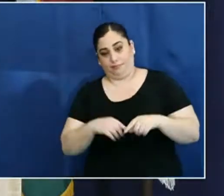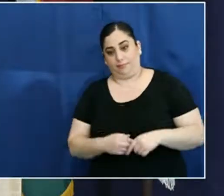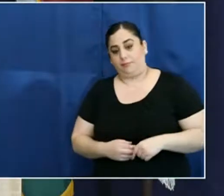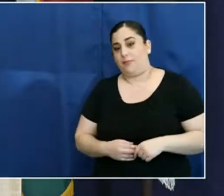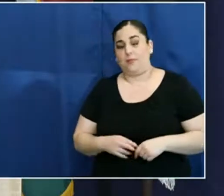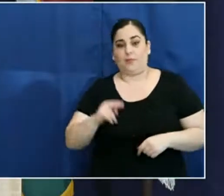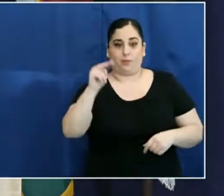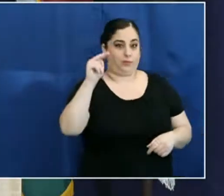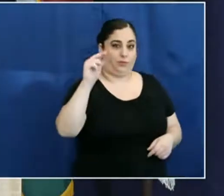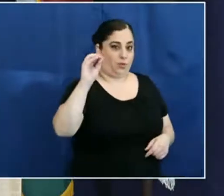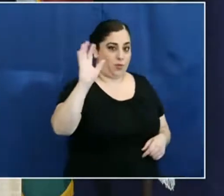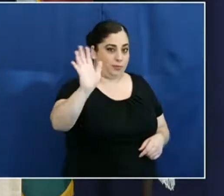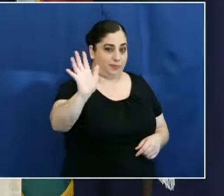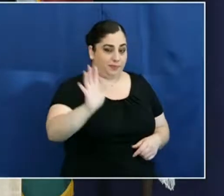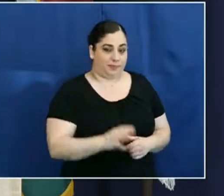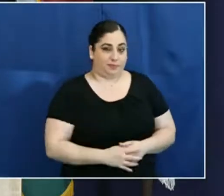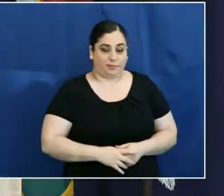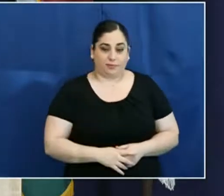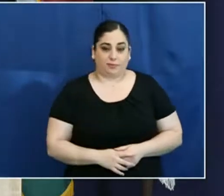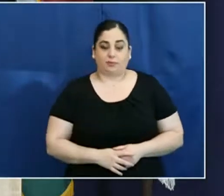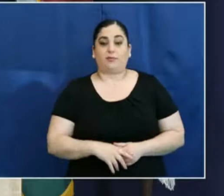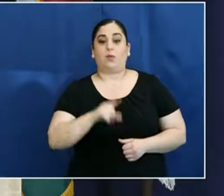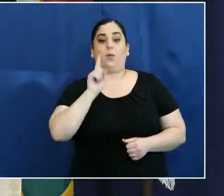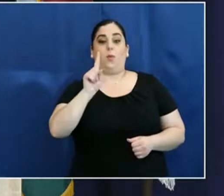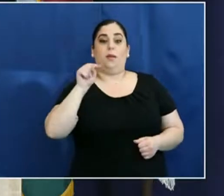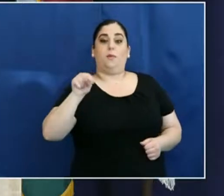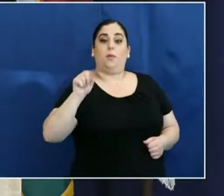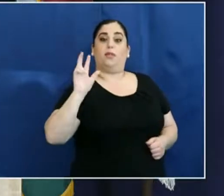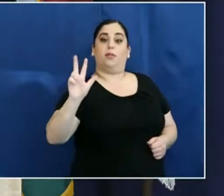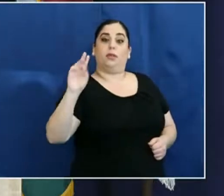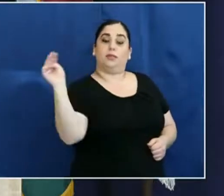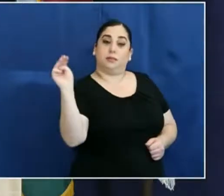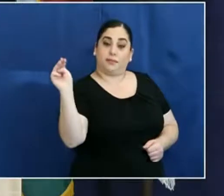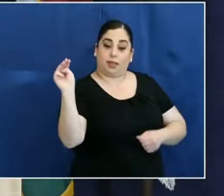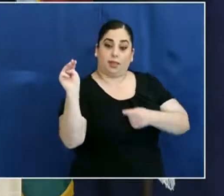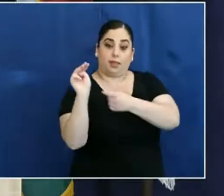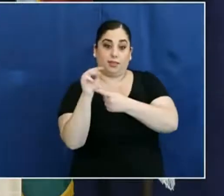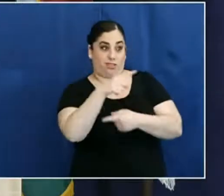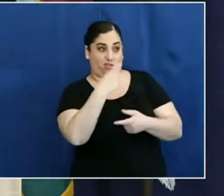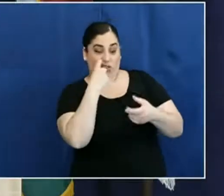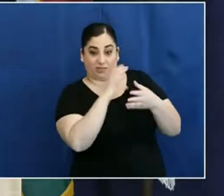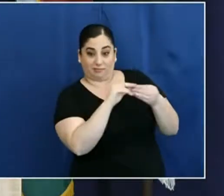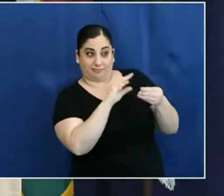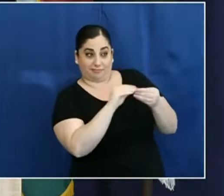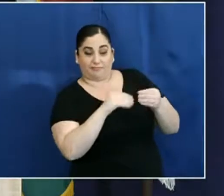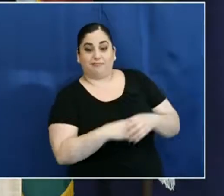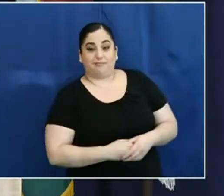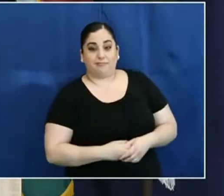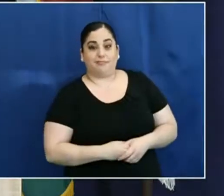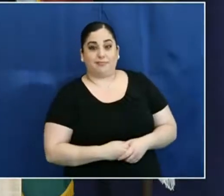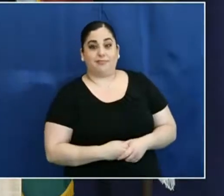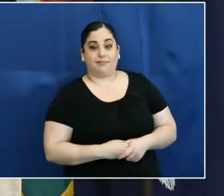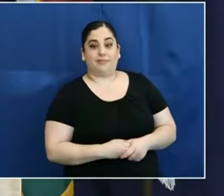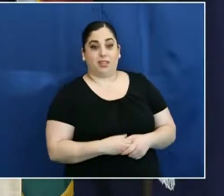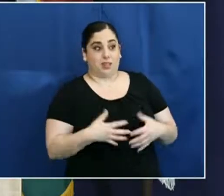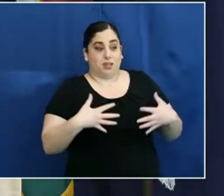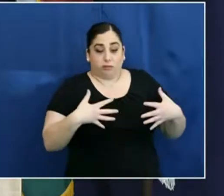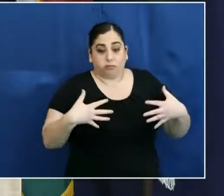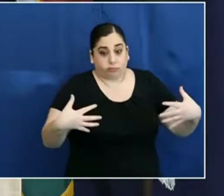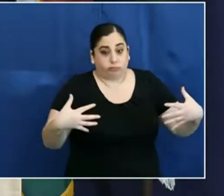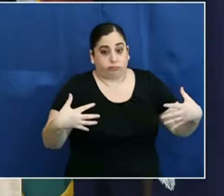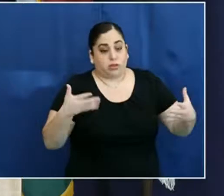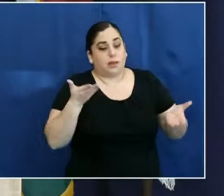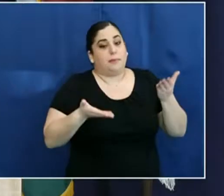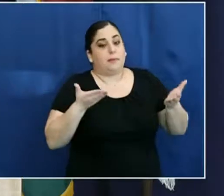obesity in isolation. That 1.3 million that you've identified, they may have other conditions that have already placed